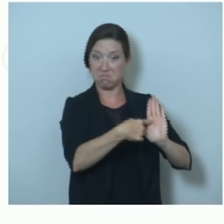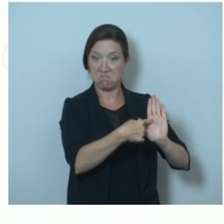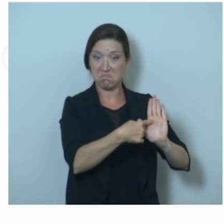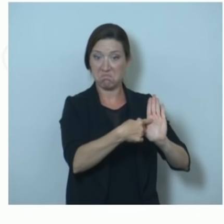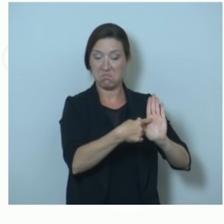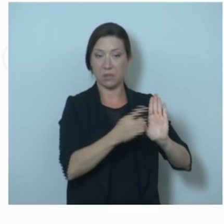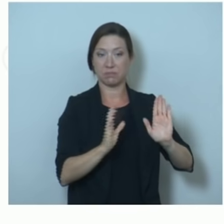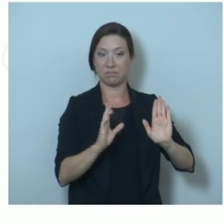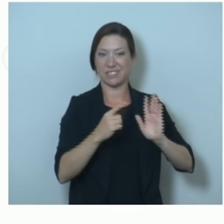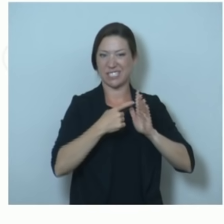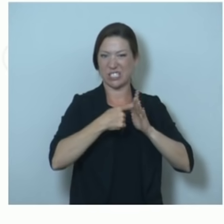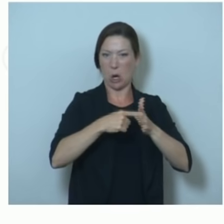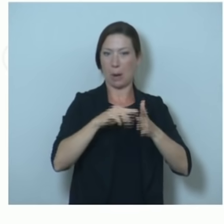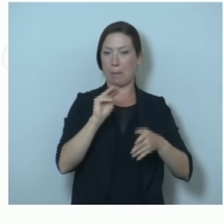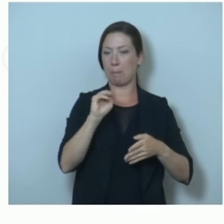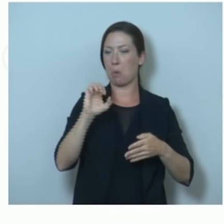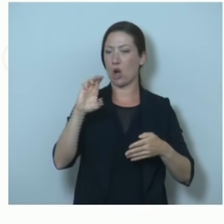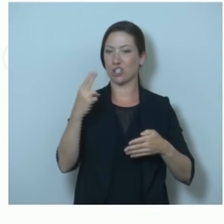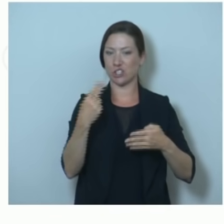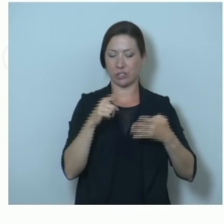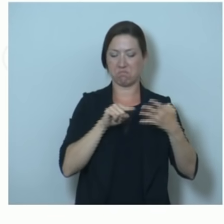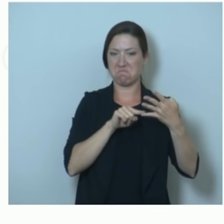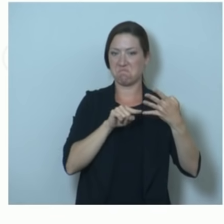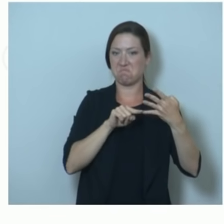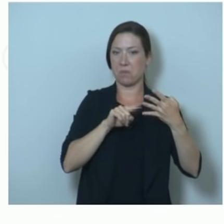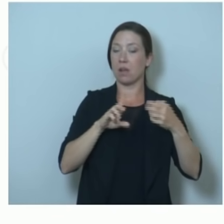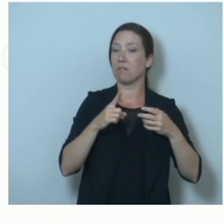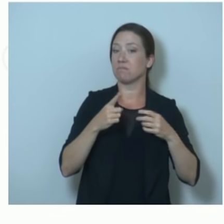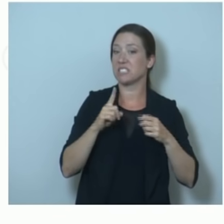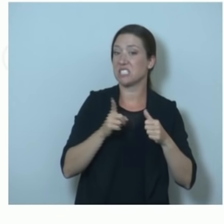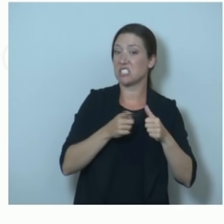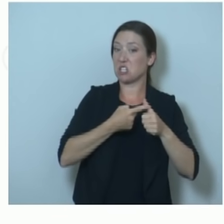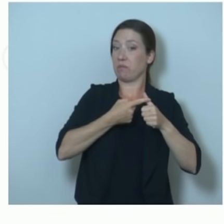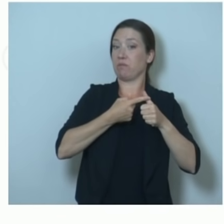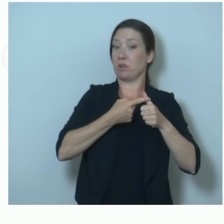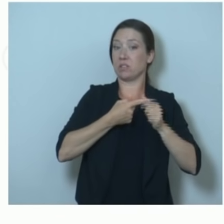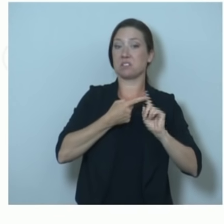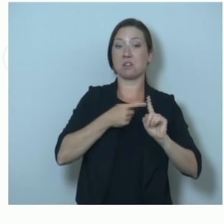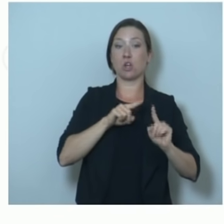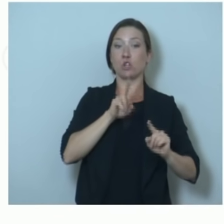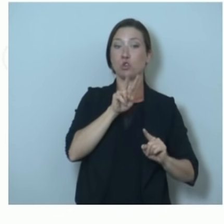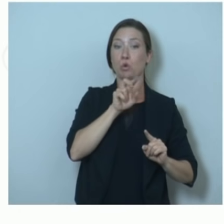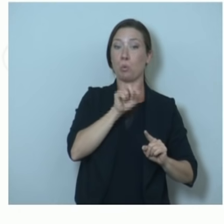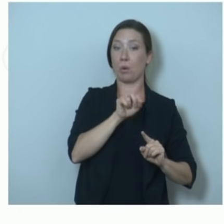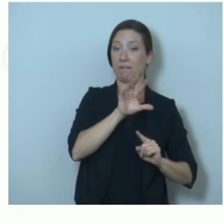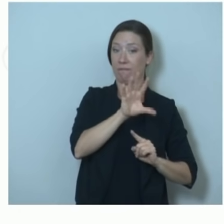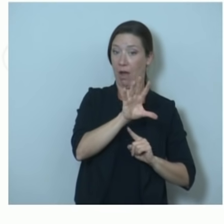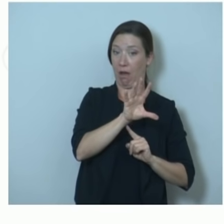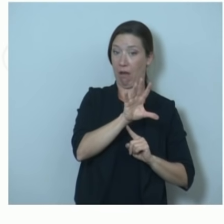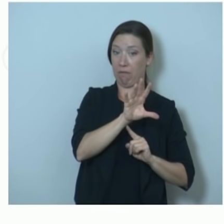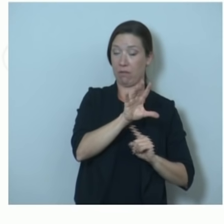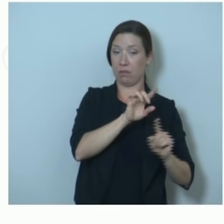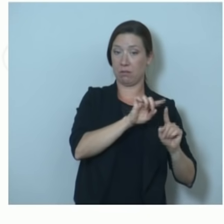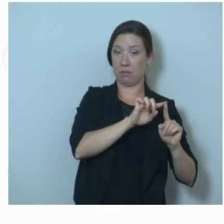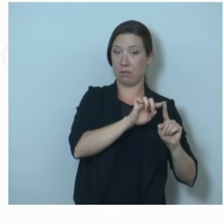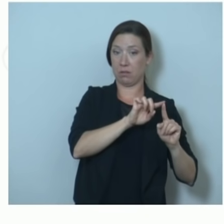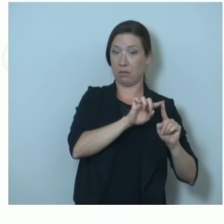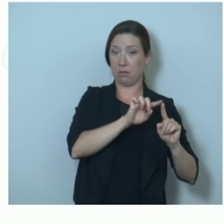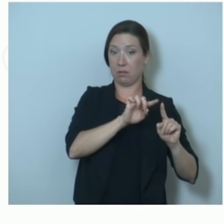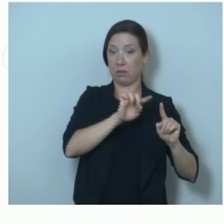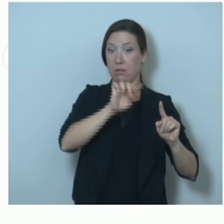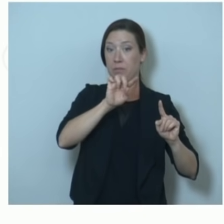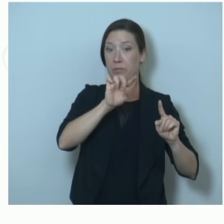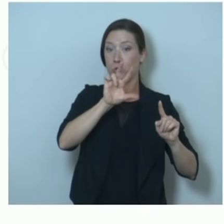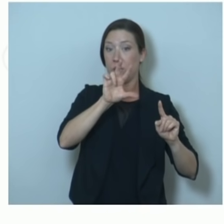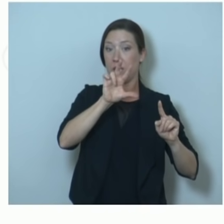rate we had was 2.5. It went up to 3, and then it's been coming down. Spread rate simply is the number of